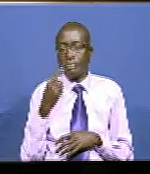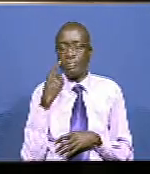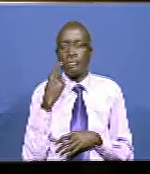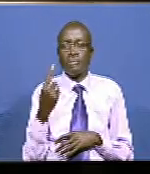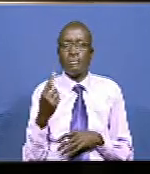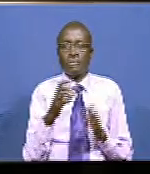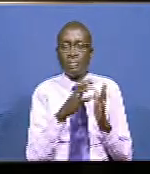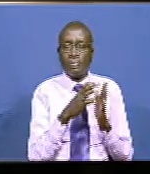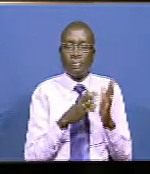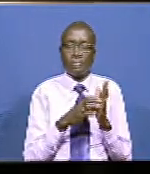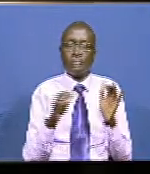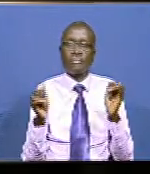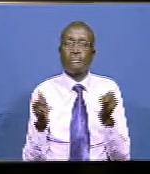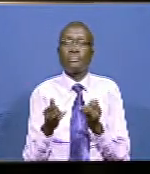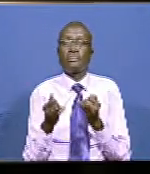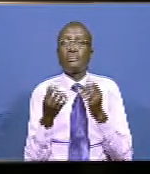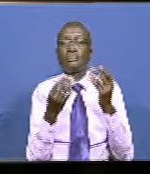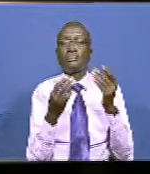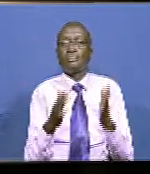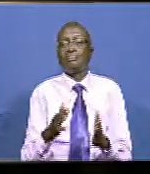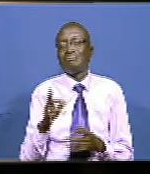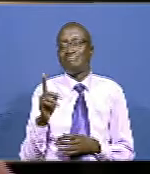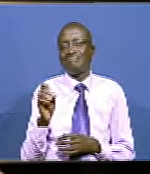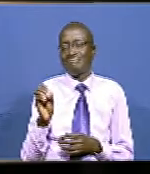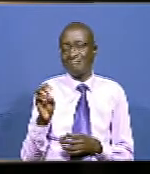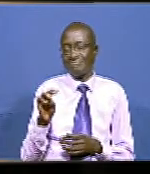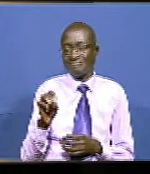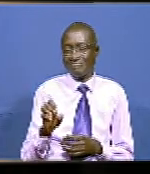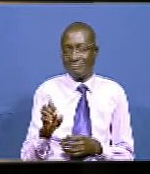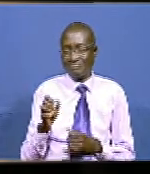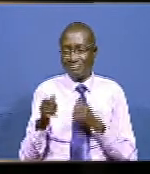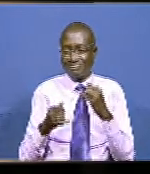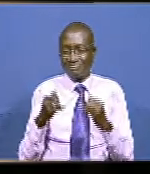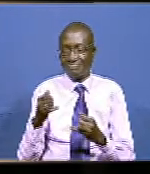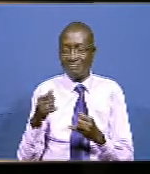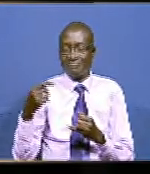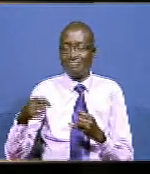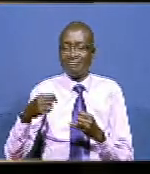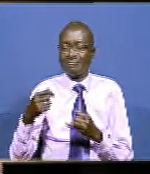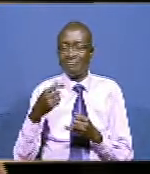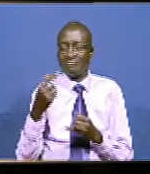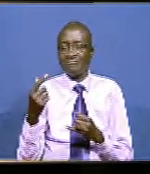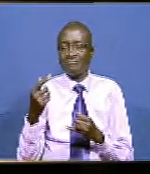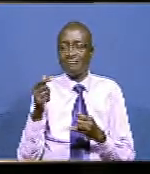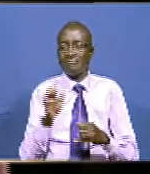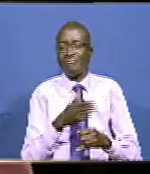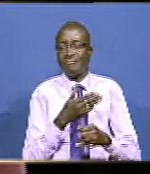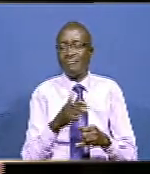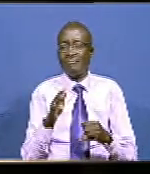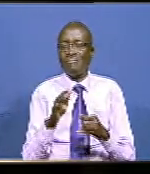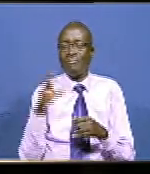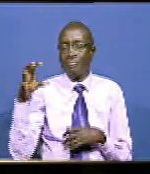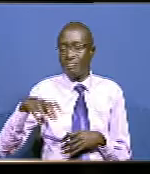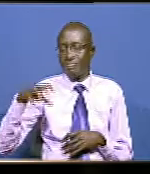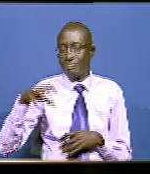News presenters watakuwa mapoets. Mm-hmm. Ma entertainment industry, kila time ukisikia tangomi kicheza kwa mat, itakuwa